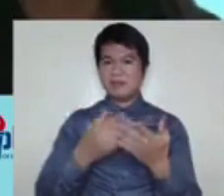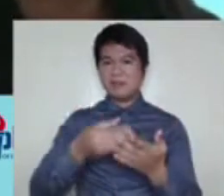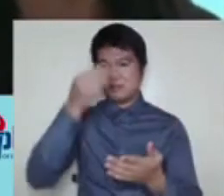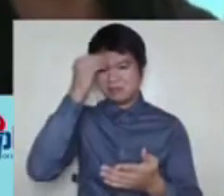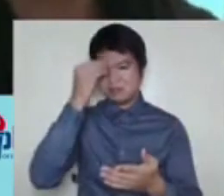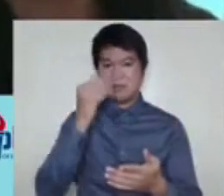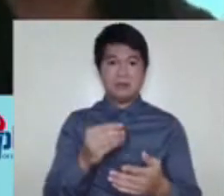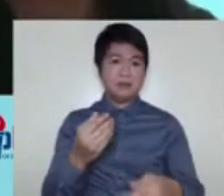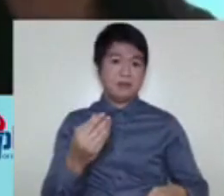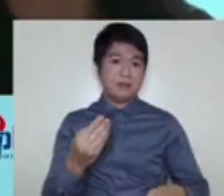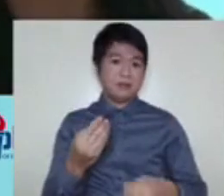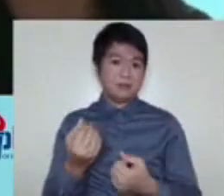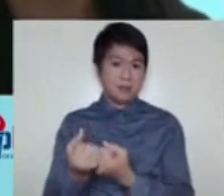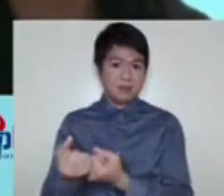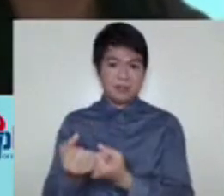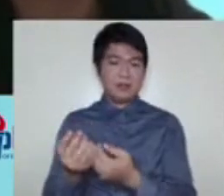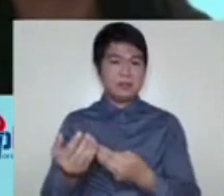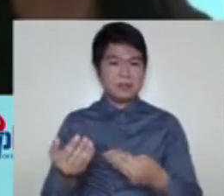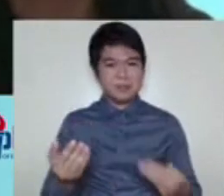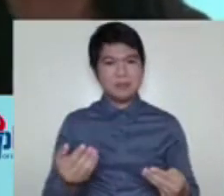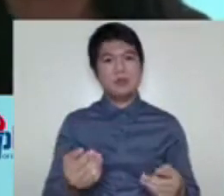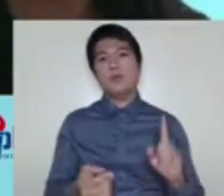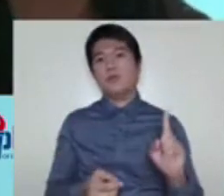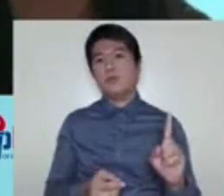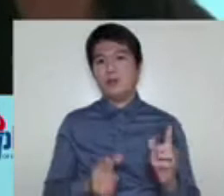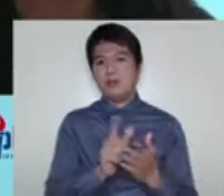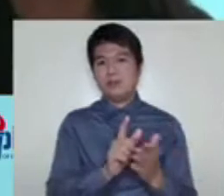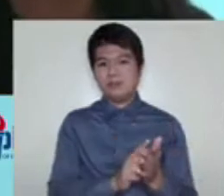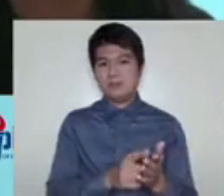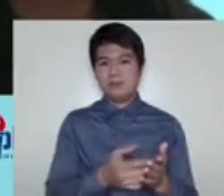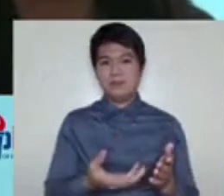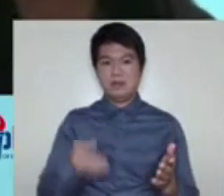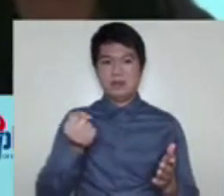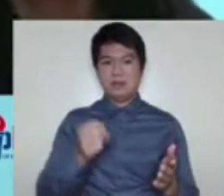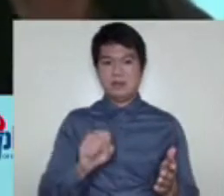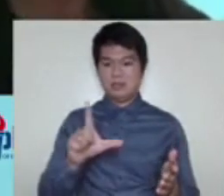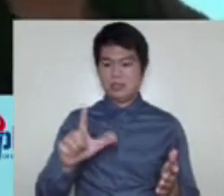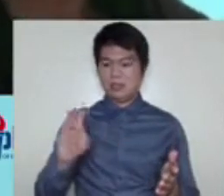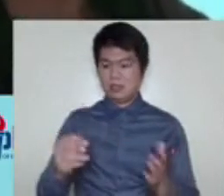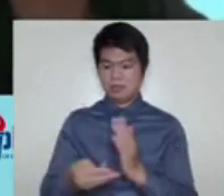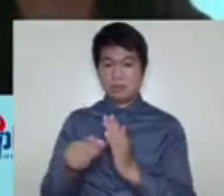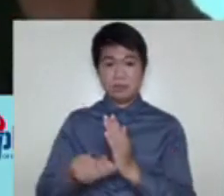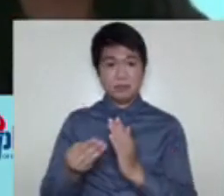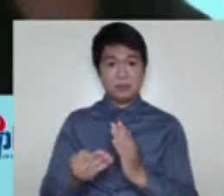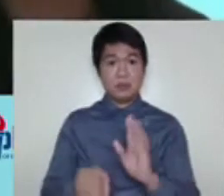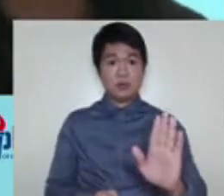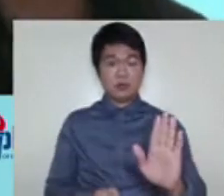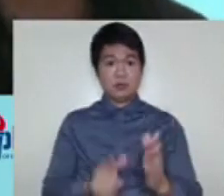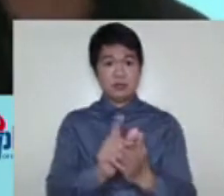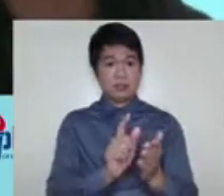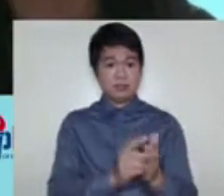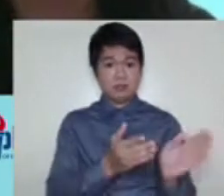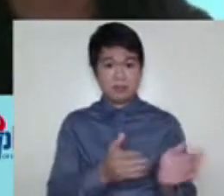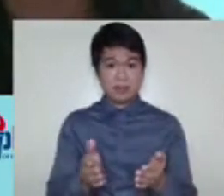plan, one lesson from a self-learning module or SLM, your lesson plan, a video or audio lesson that